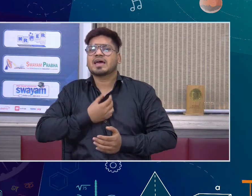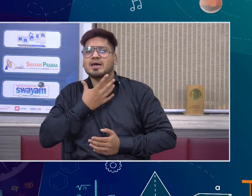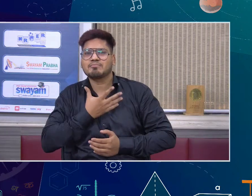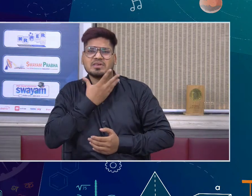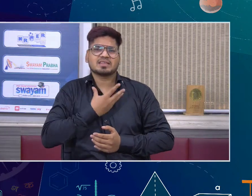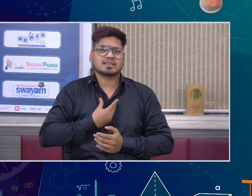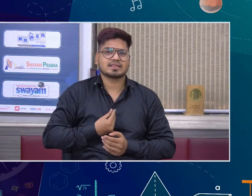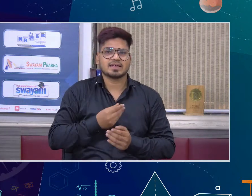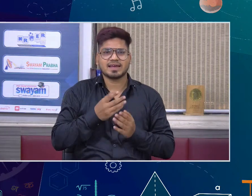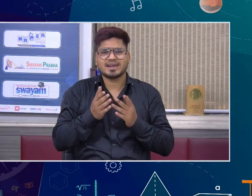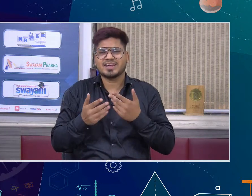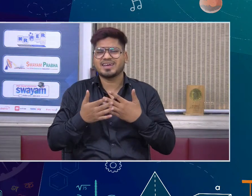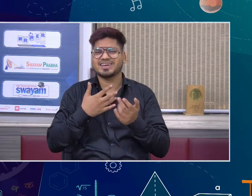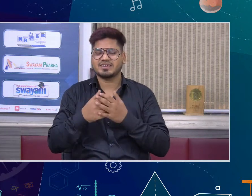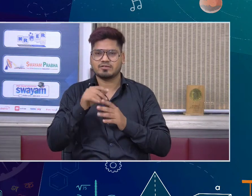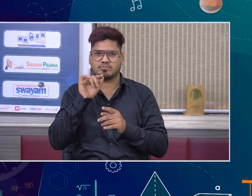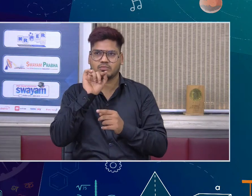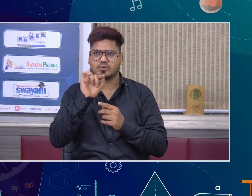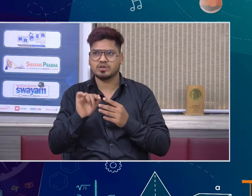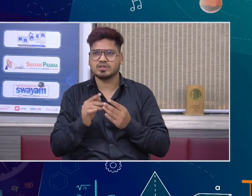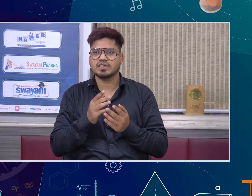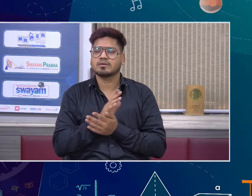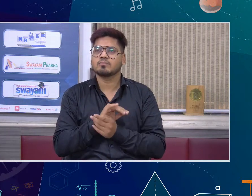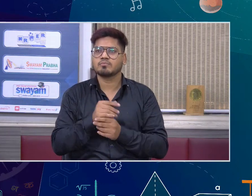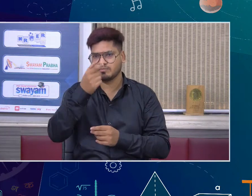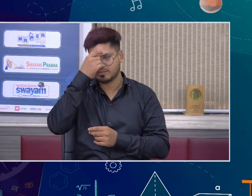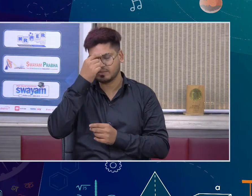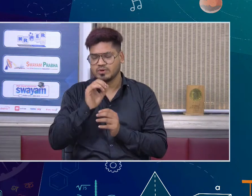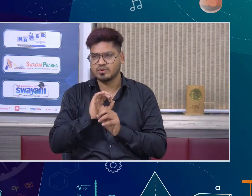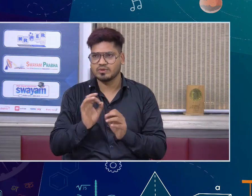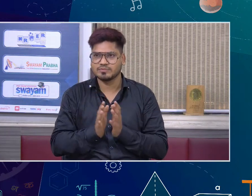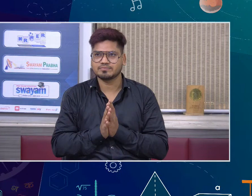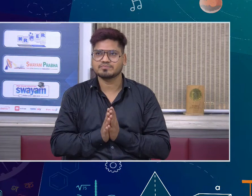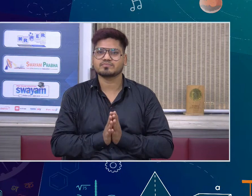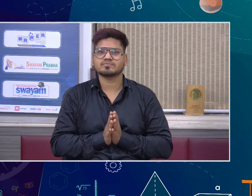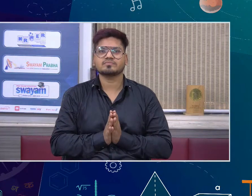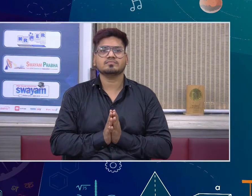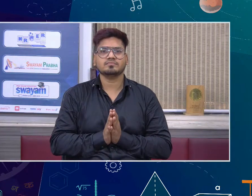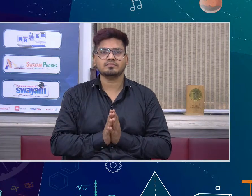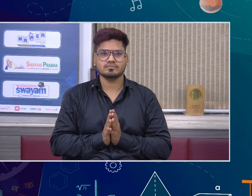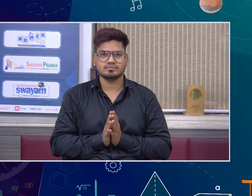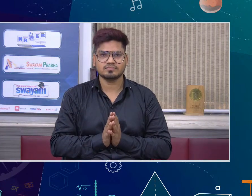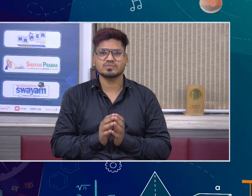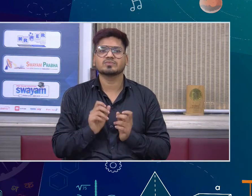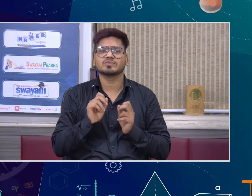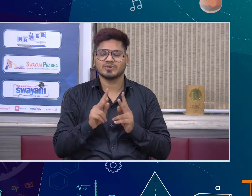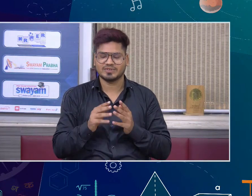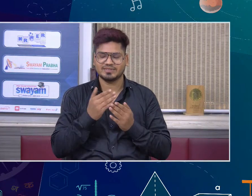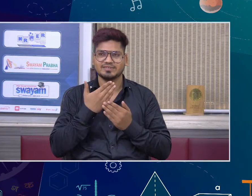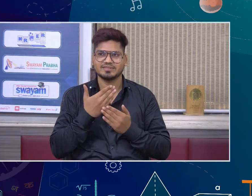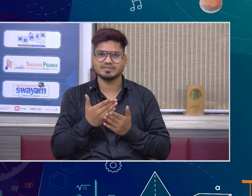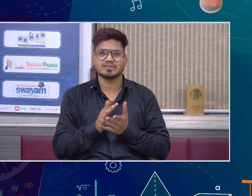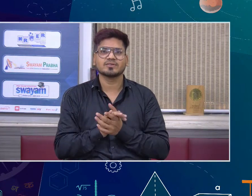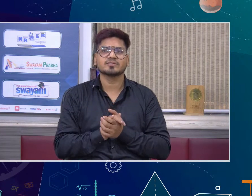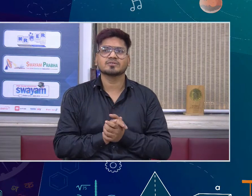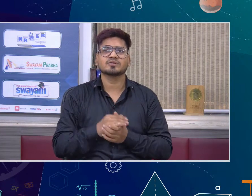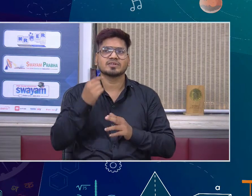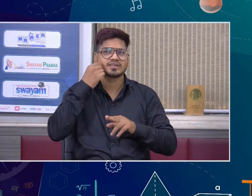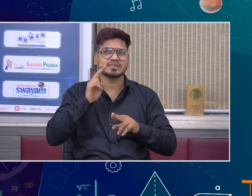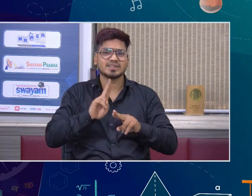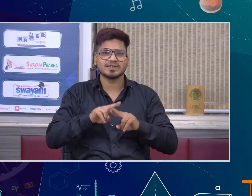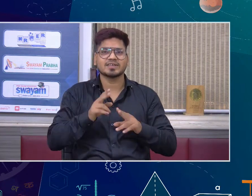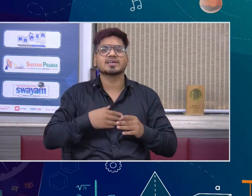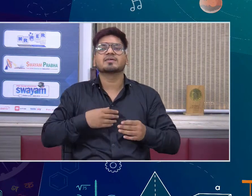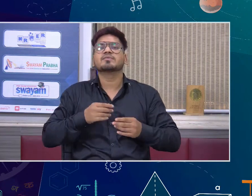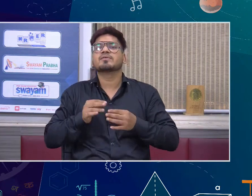in sad condition. We require God. Okay, all right. Yeah. And if we talk